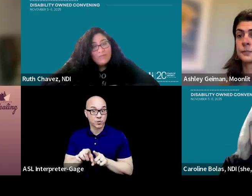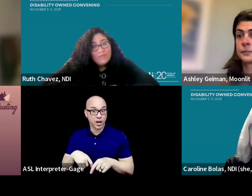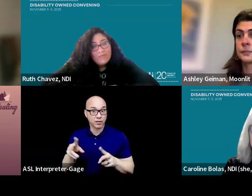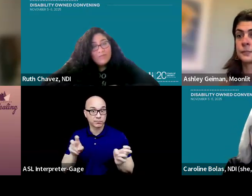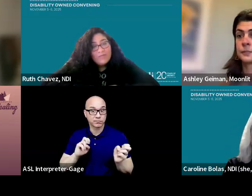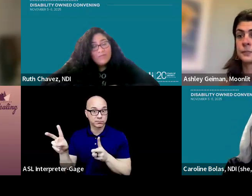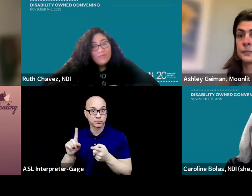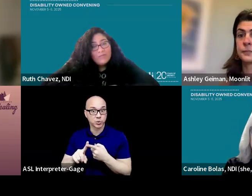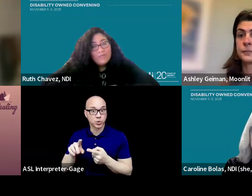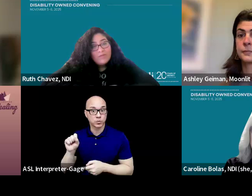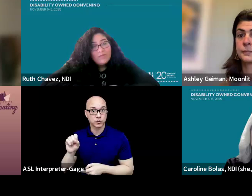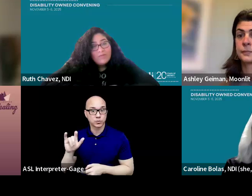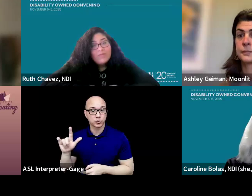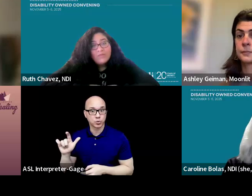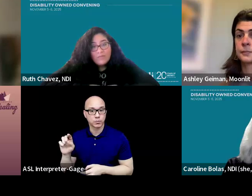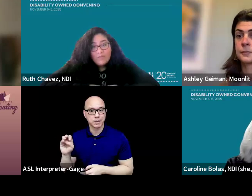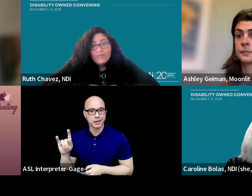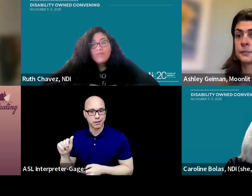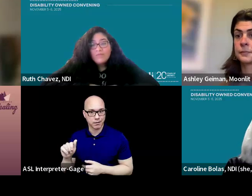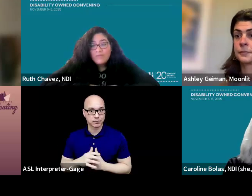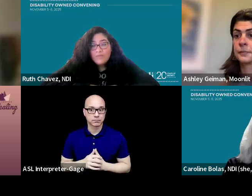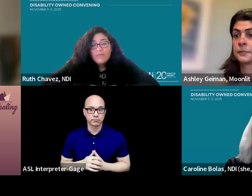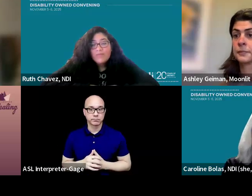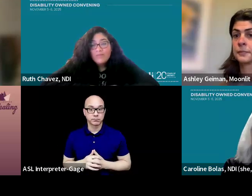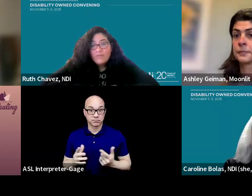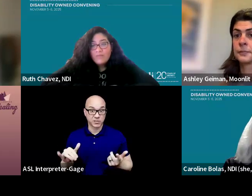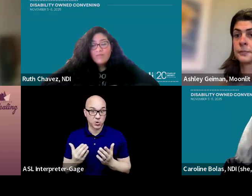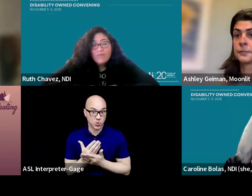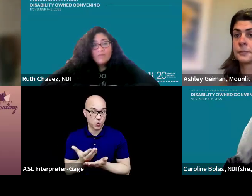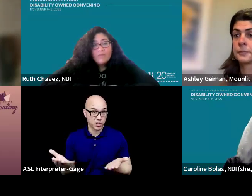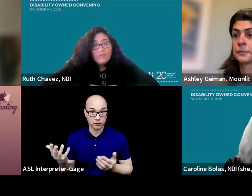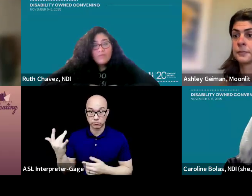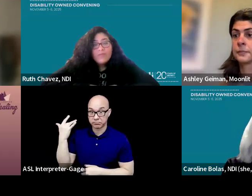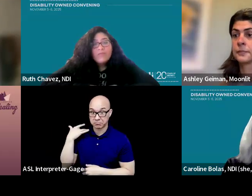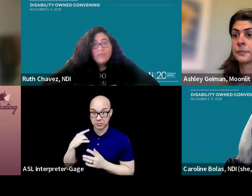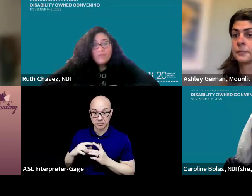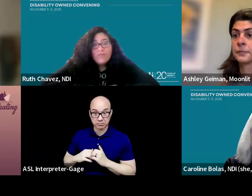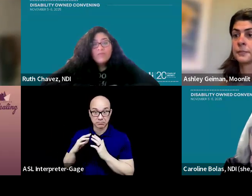to social media. So those are some new things that happen because originally it wasn't like that.